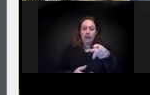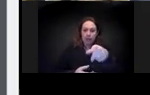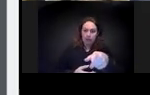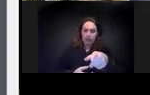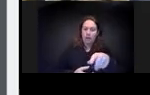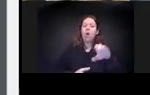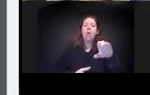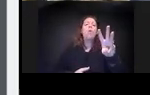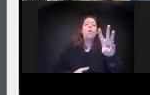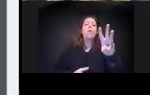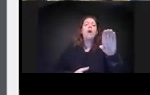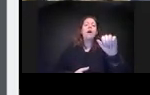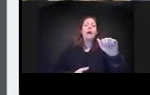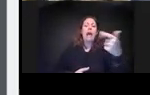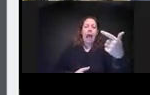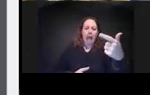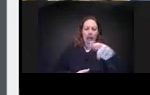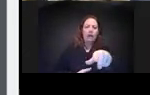does that look like? Next slide.